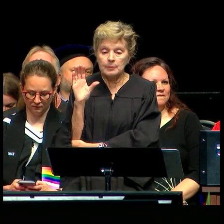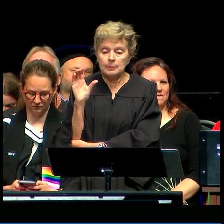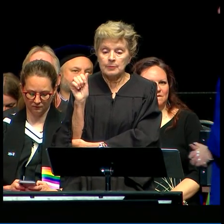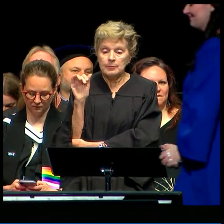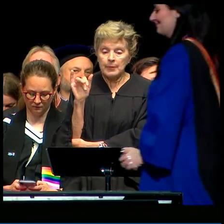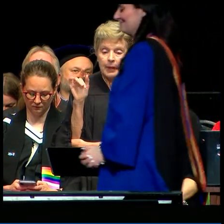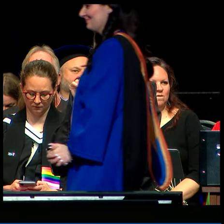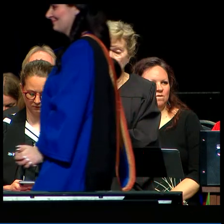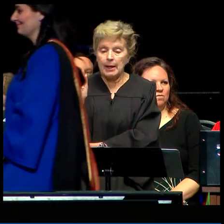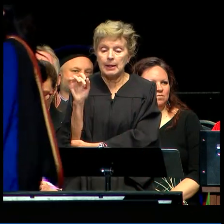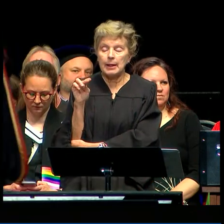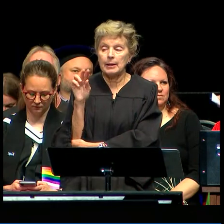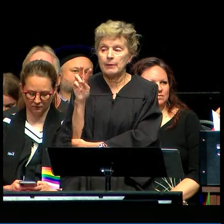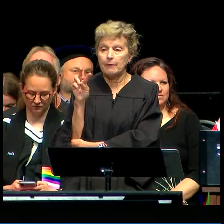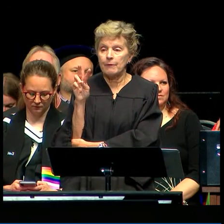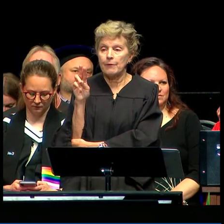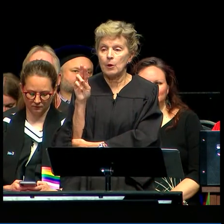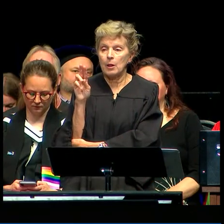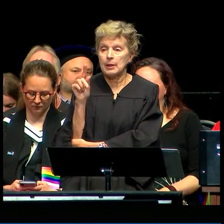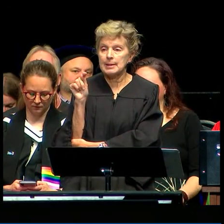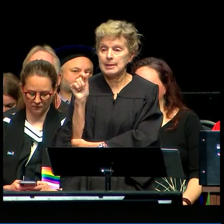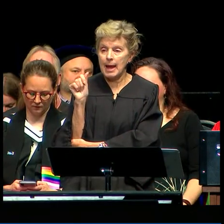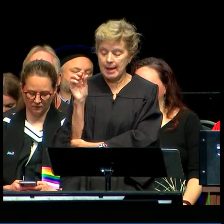Caitlin Vulteo.